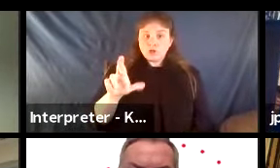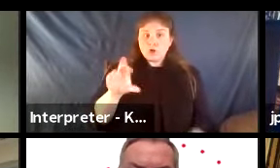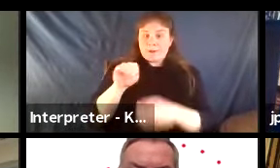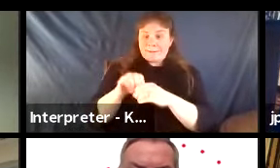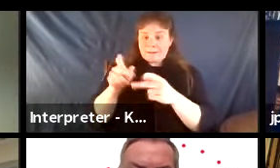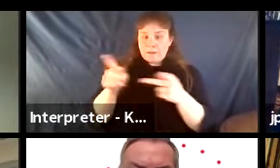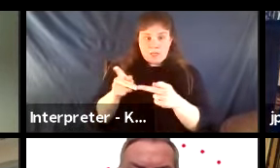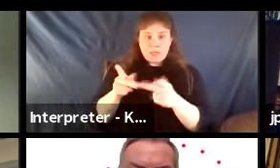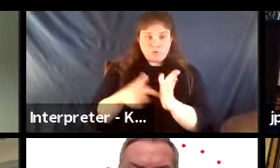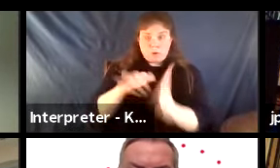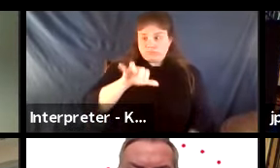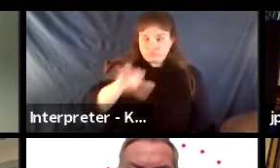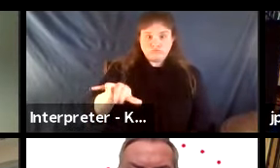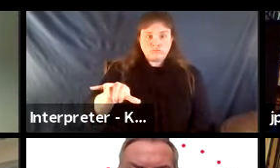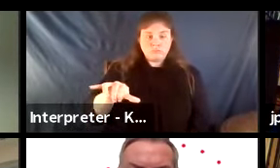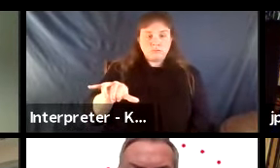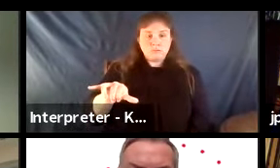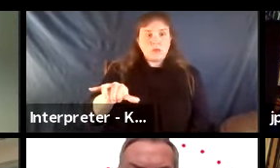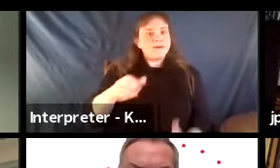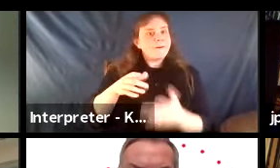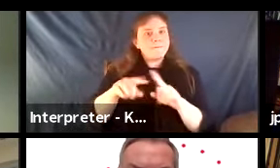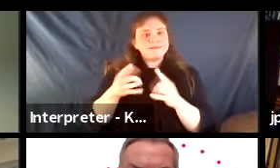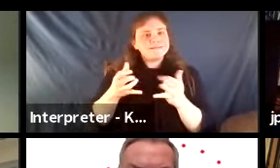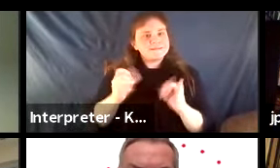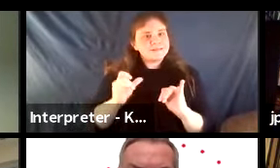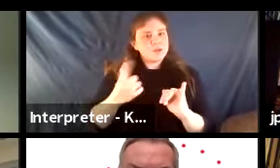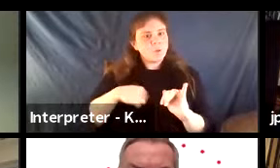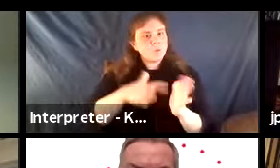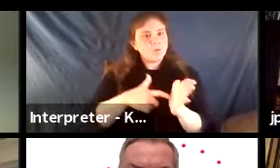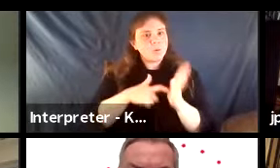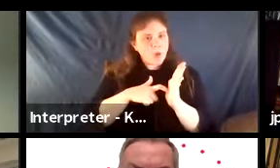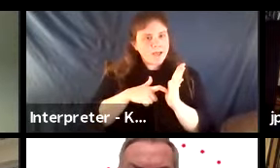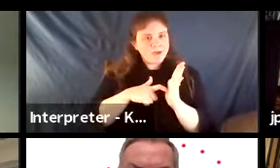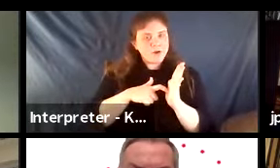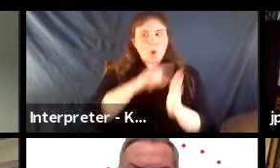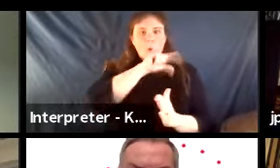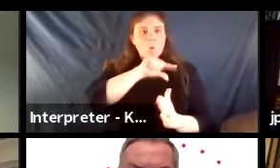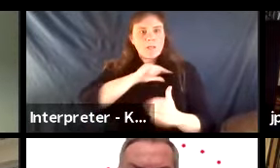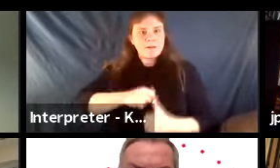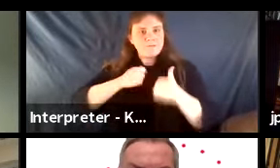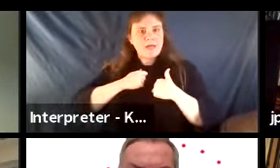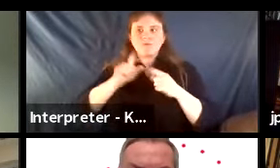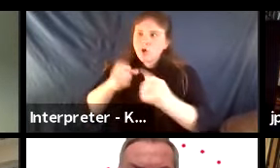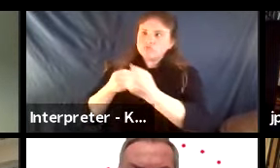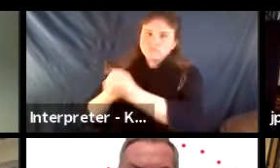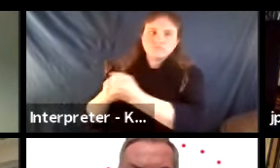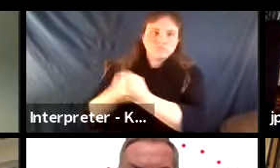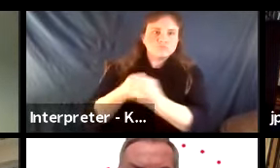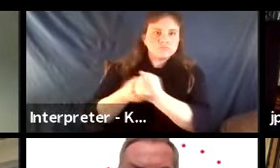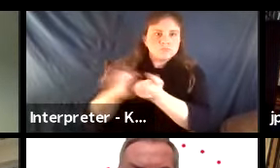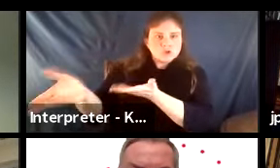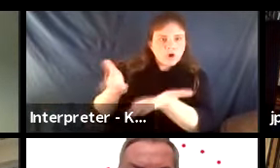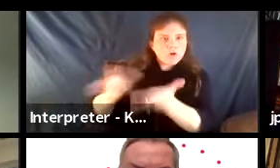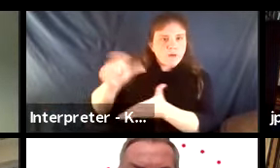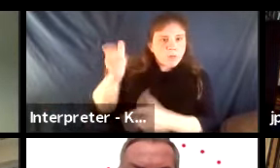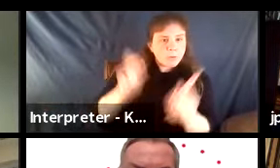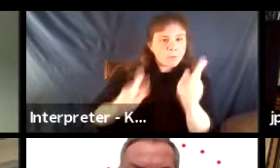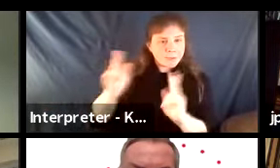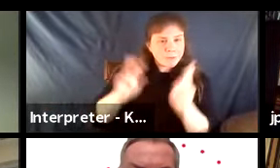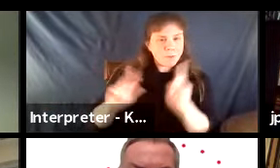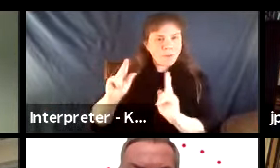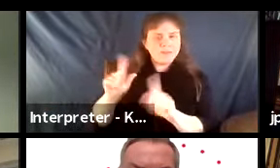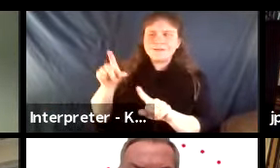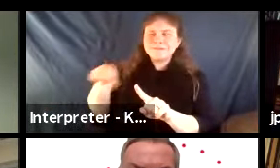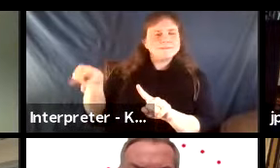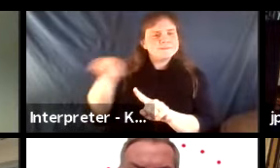a quality of life issue. Healthcare rationing is a reality for our people, and we need to not penalize